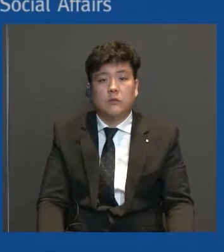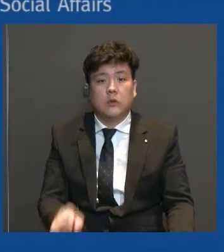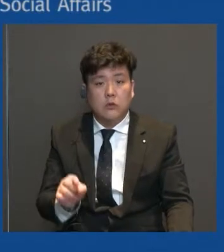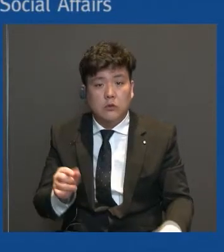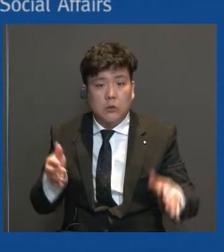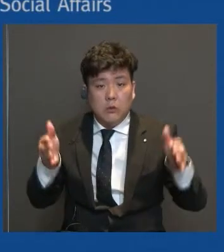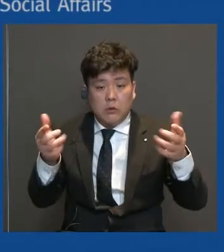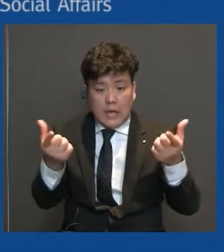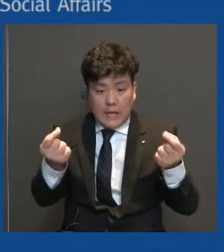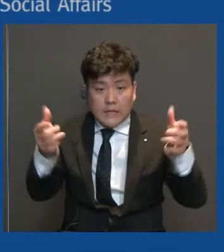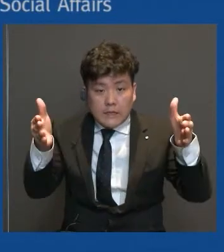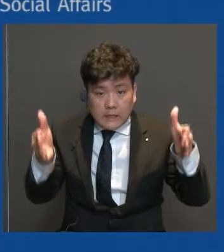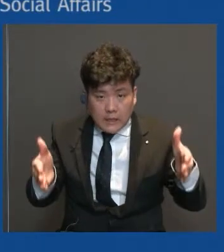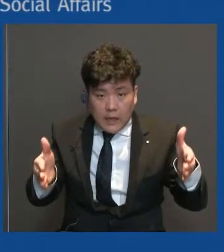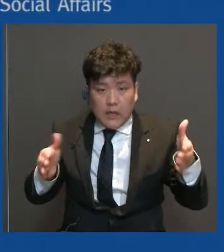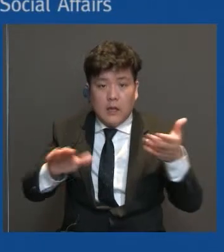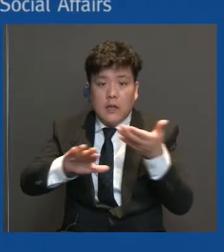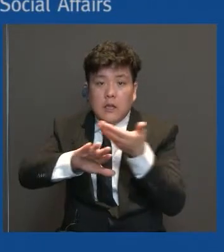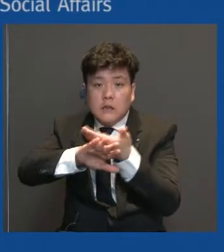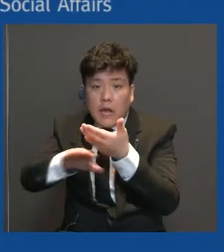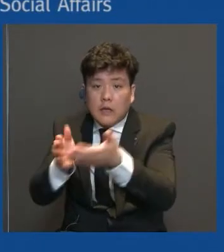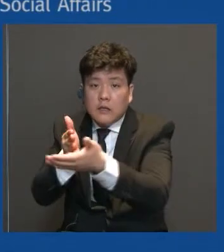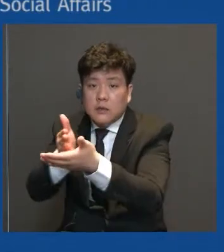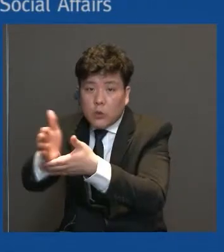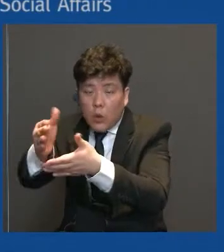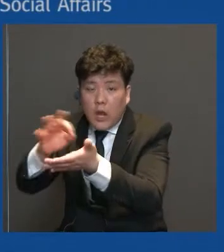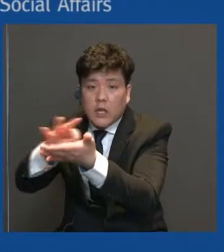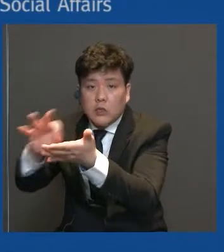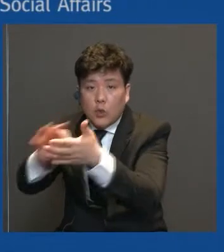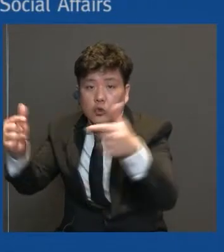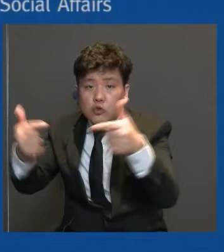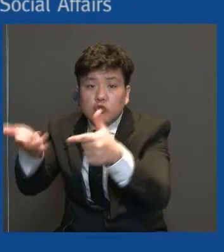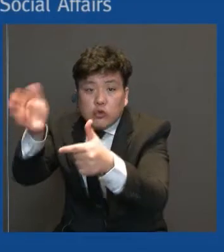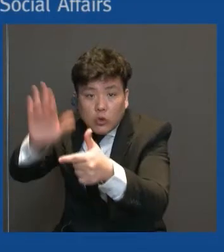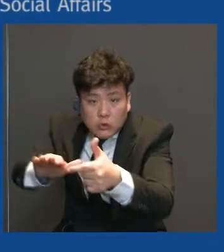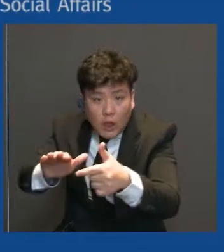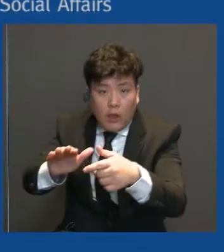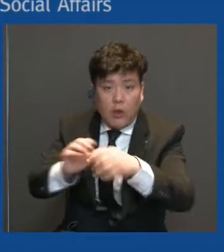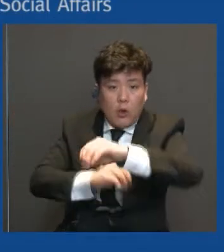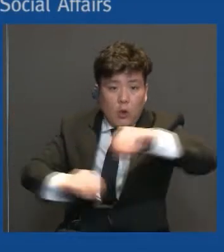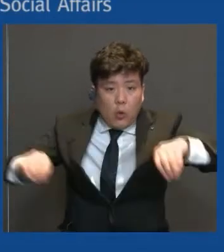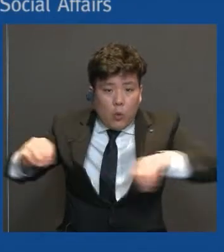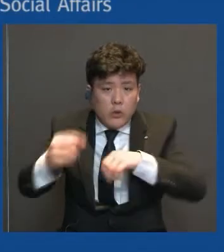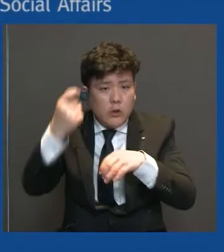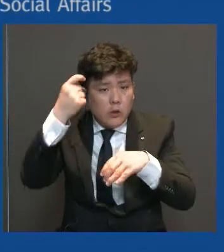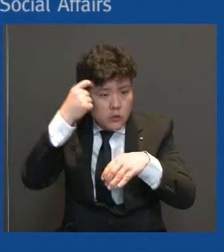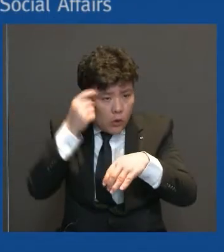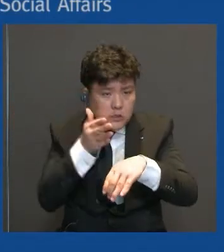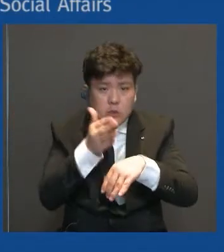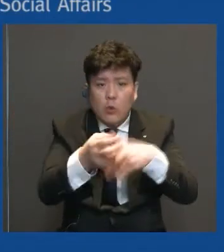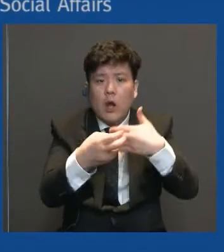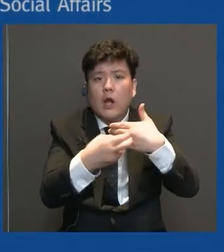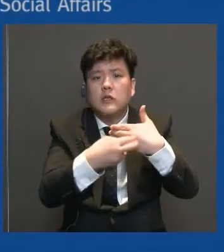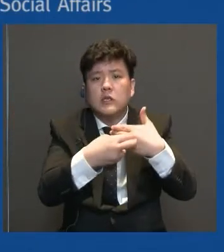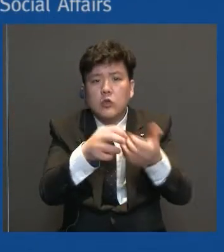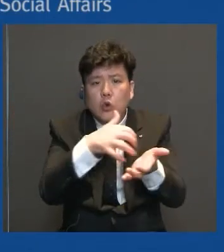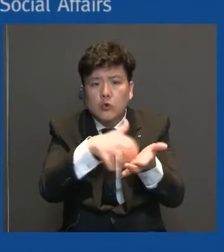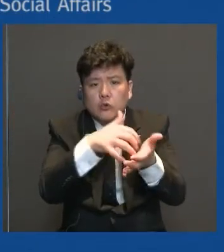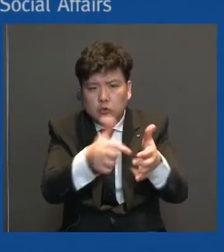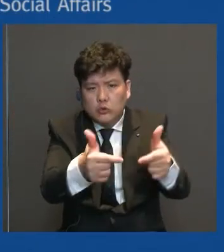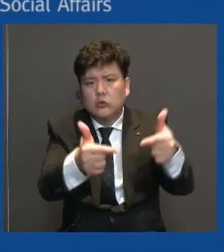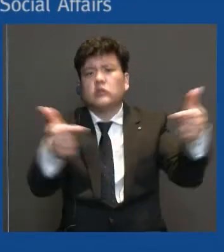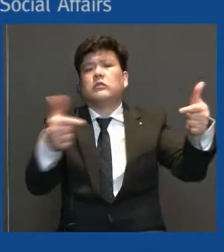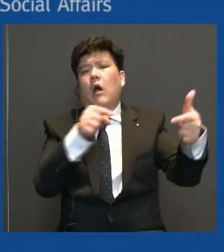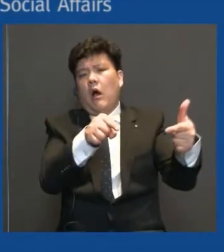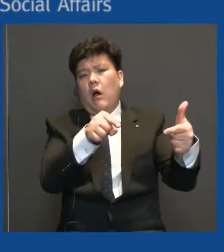Compared to other age groups, older adults could be more vulnerable in terms of their mental and social